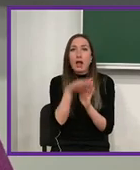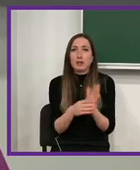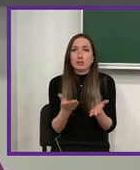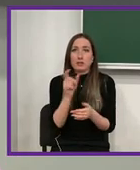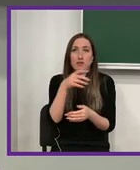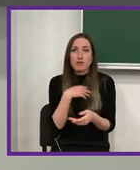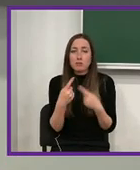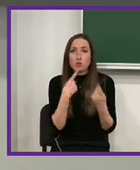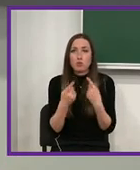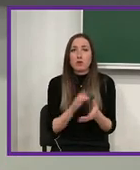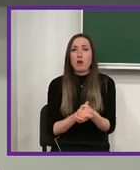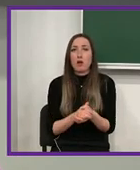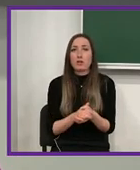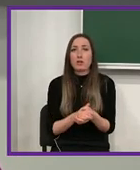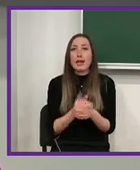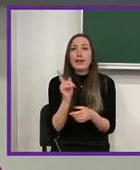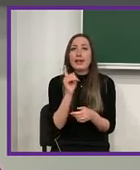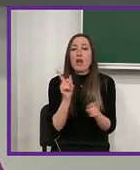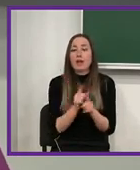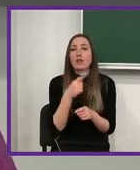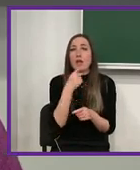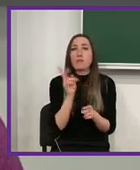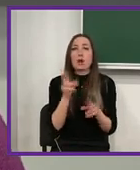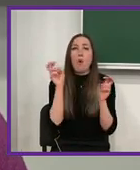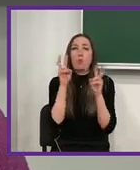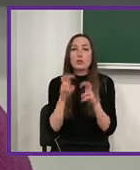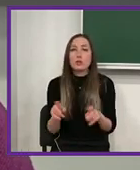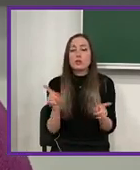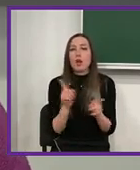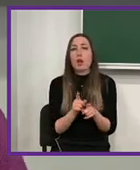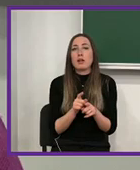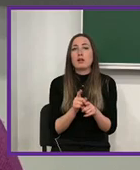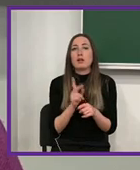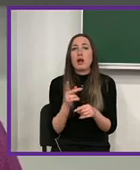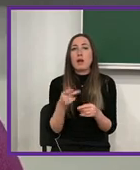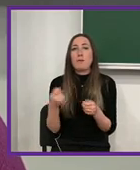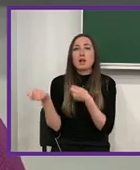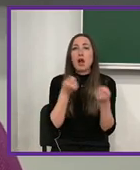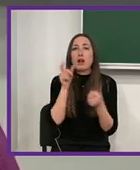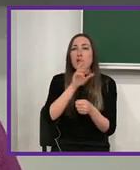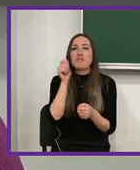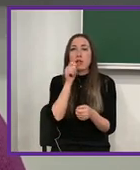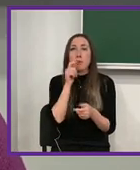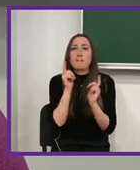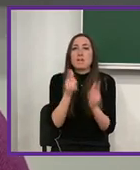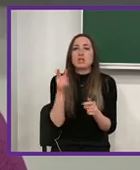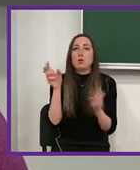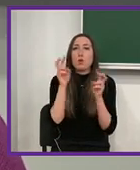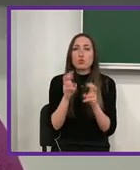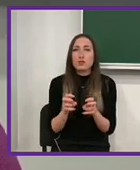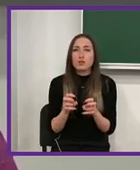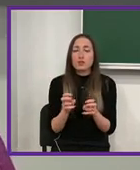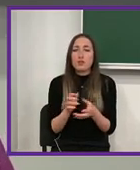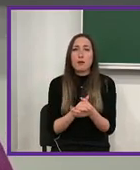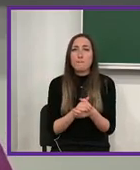audits and when the suppliers are not willing to submit to audits, either halfway through the contract or not even